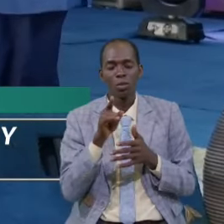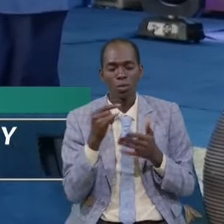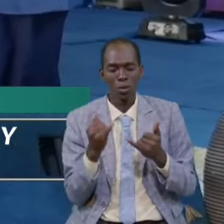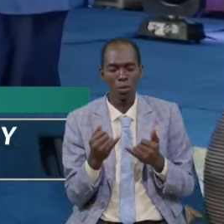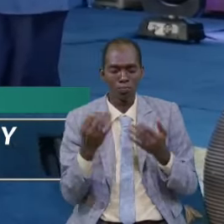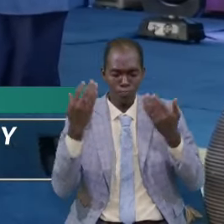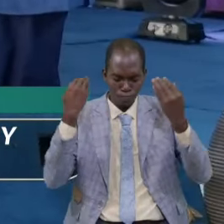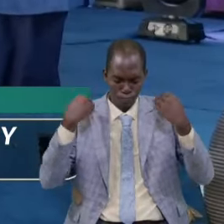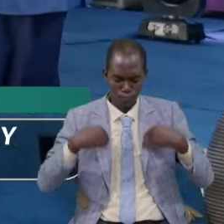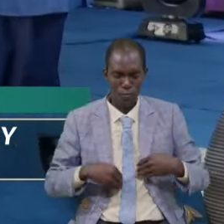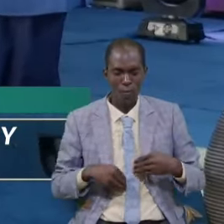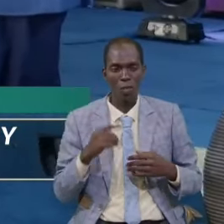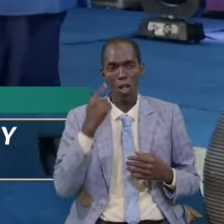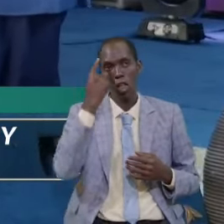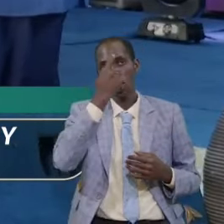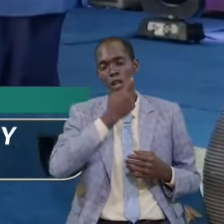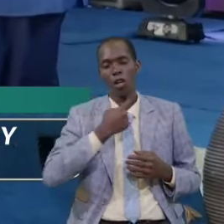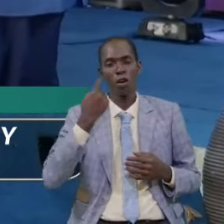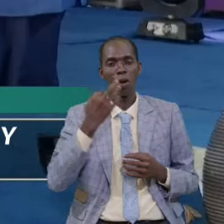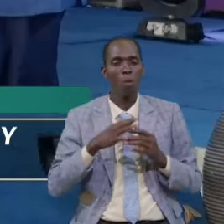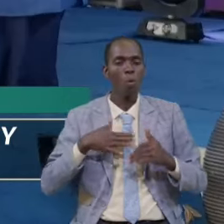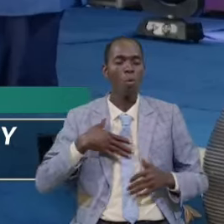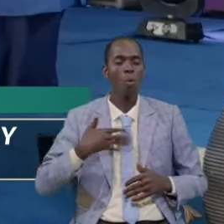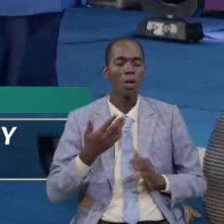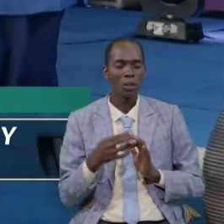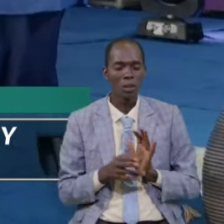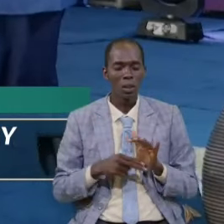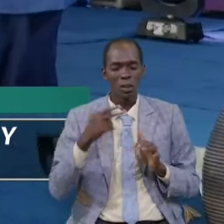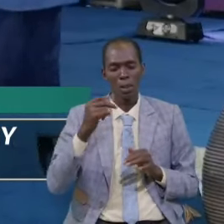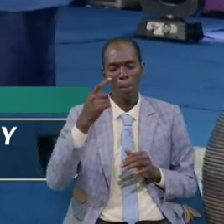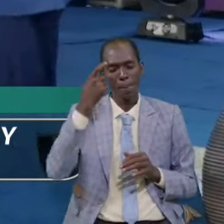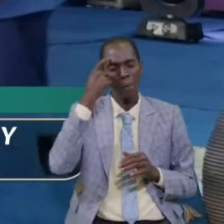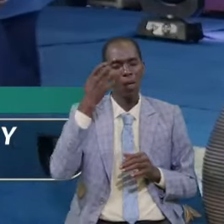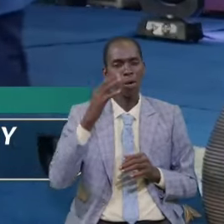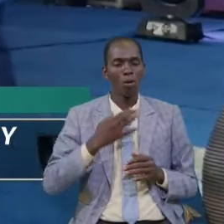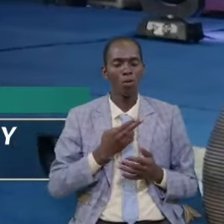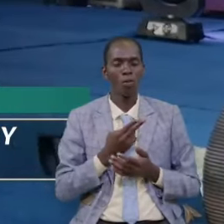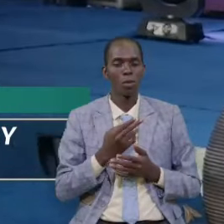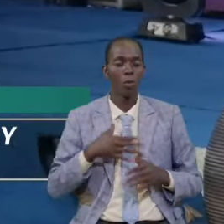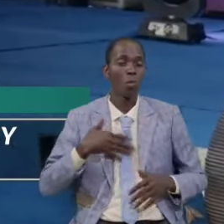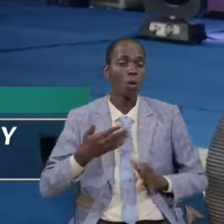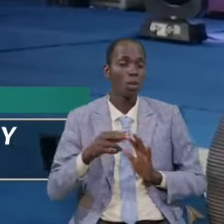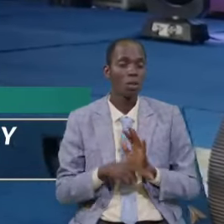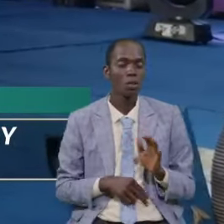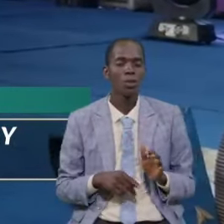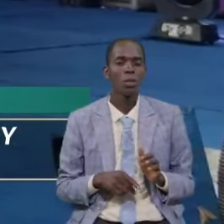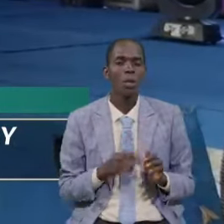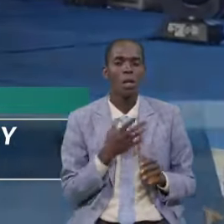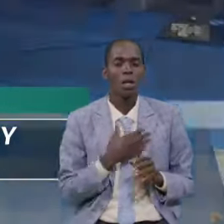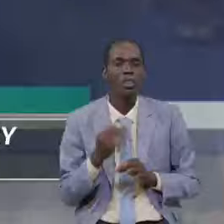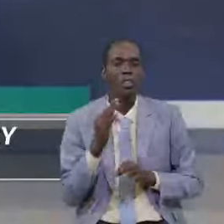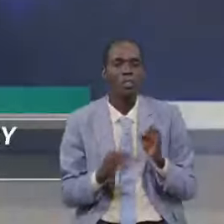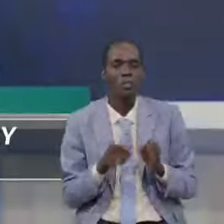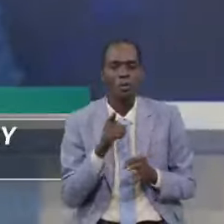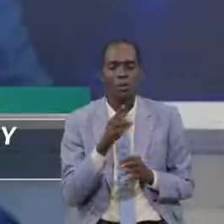the mind of willingness, you have the desire, and you are willing. If ye be willing and